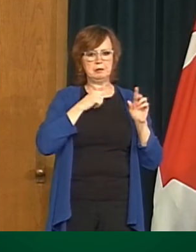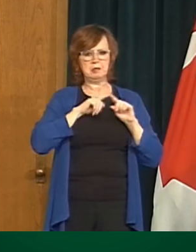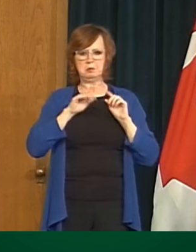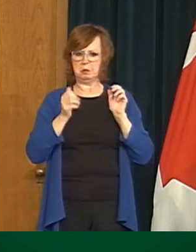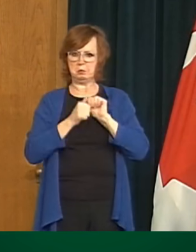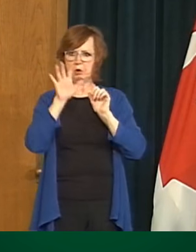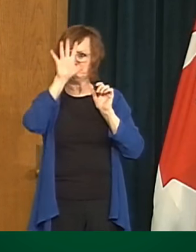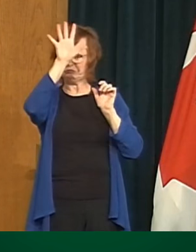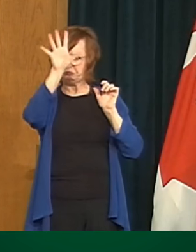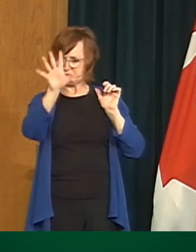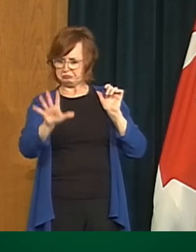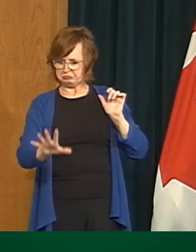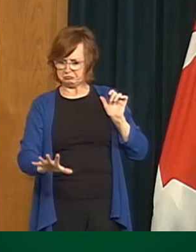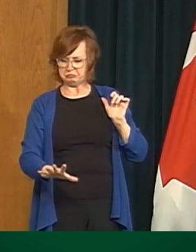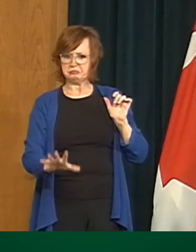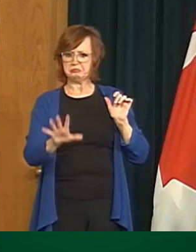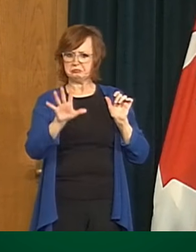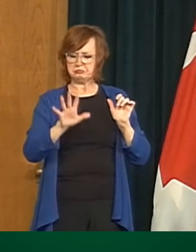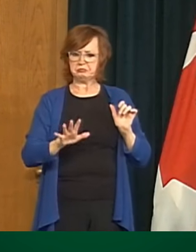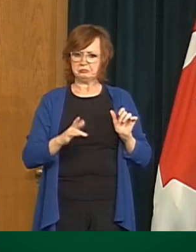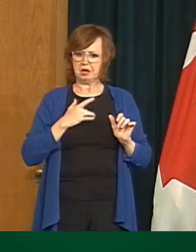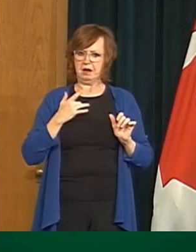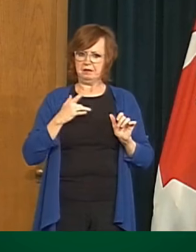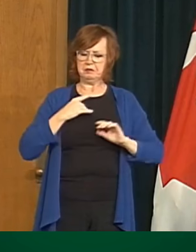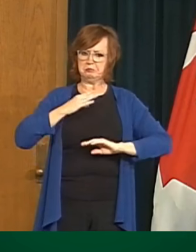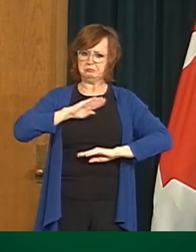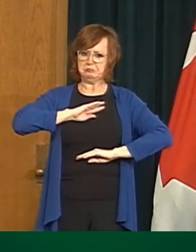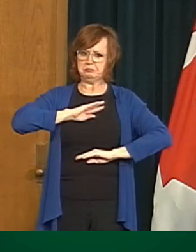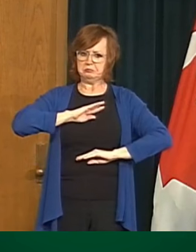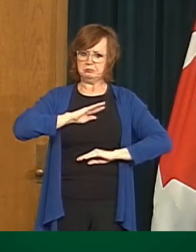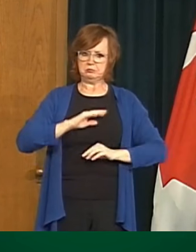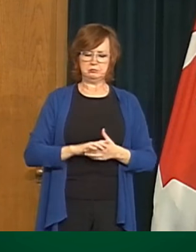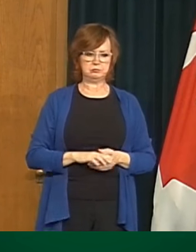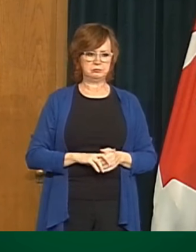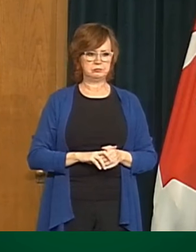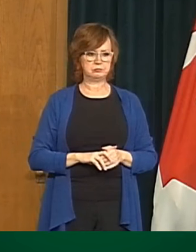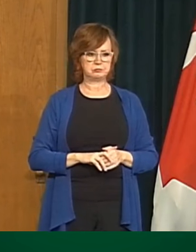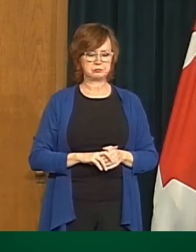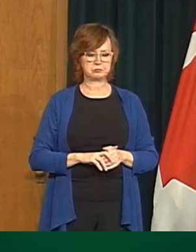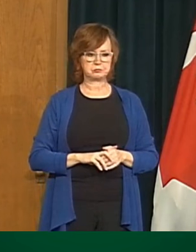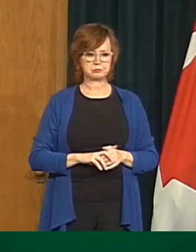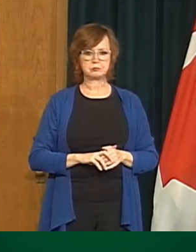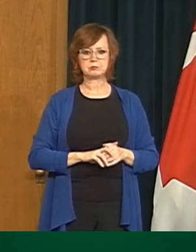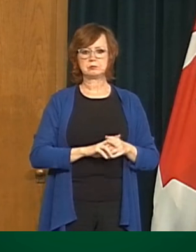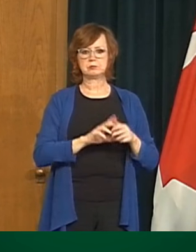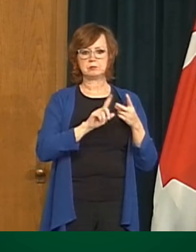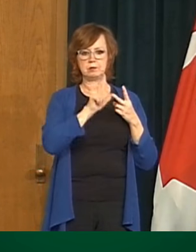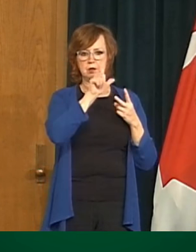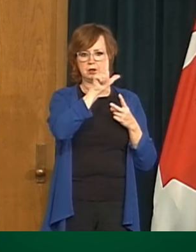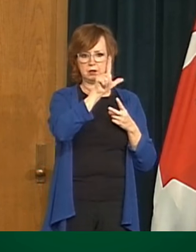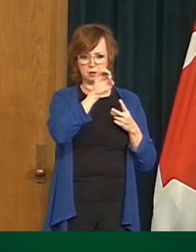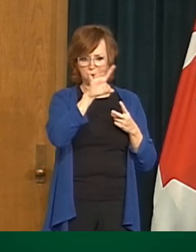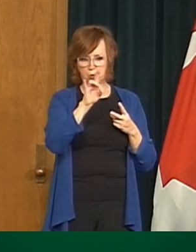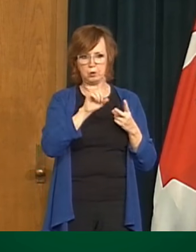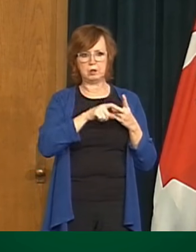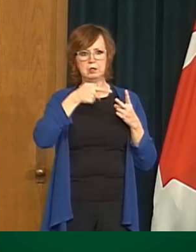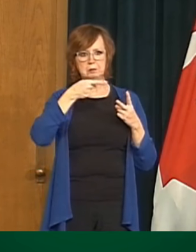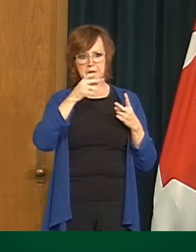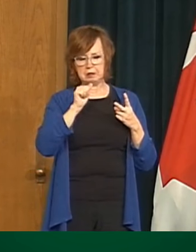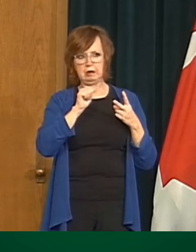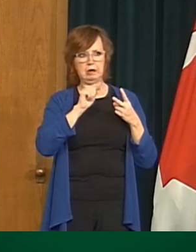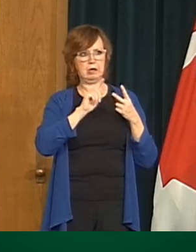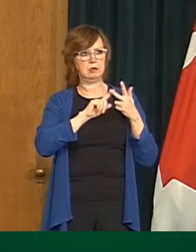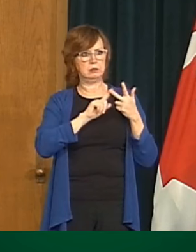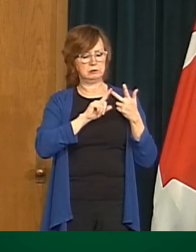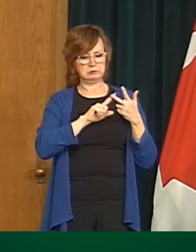and contact trace outbreaks in a number of different health facilities in Lloydminster, in Prince Albert, and what looks